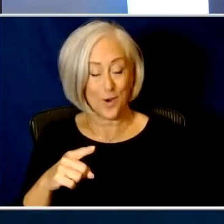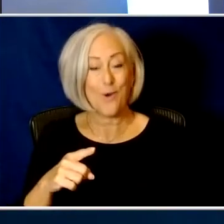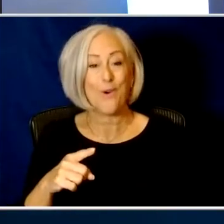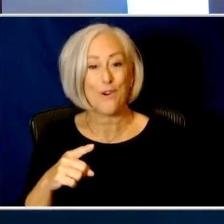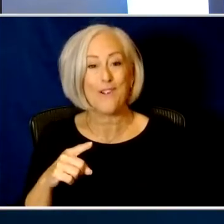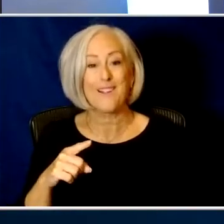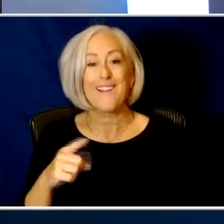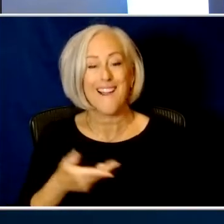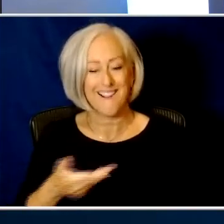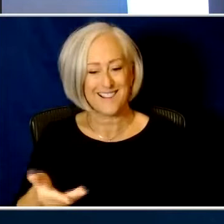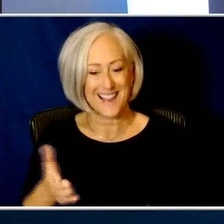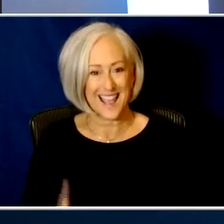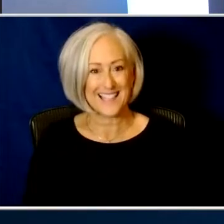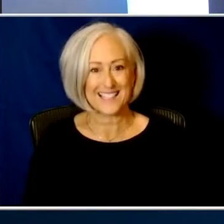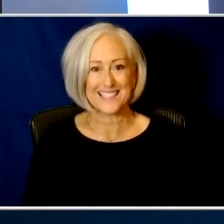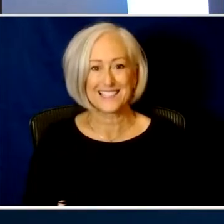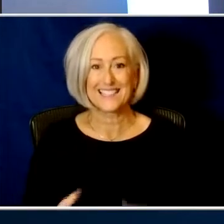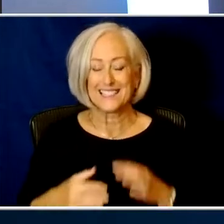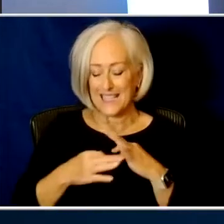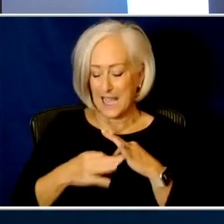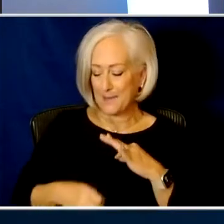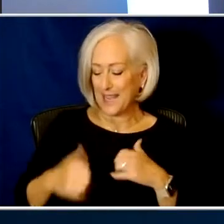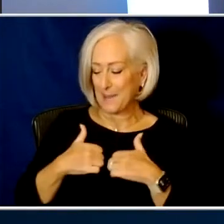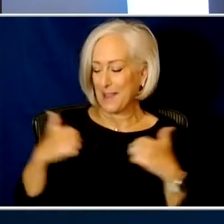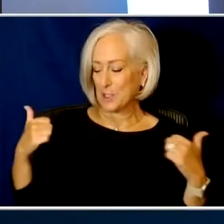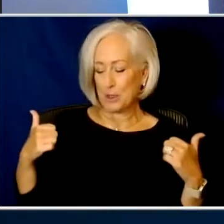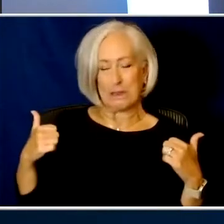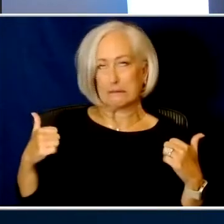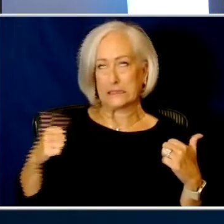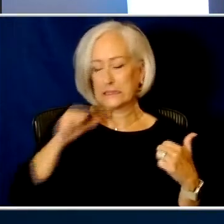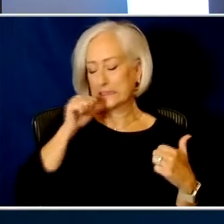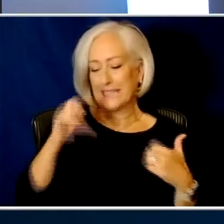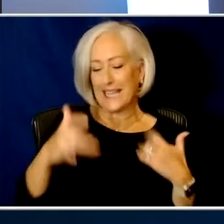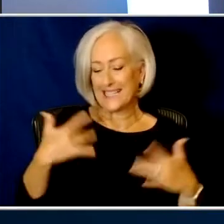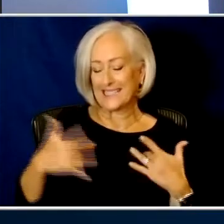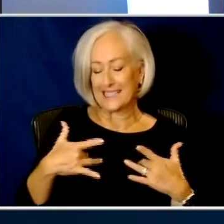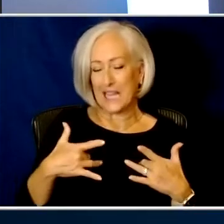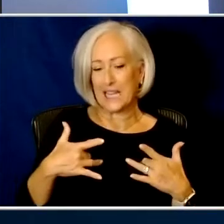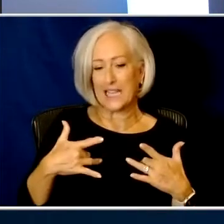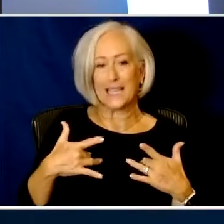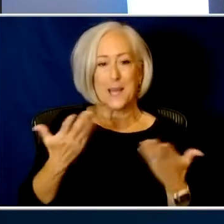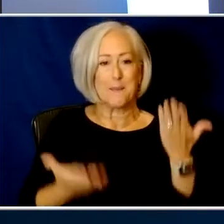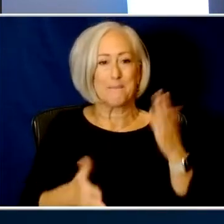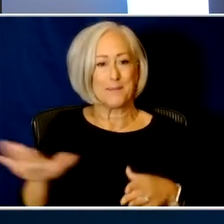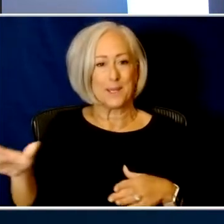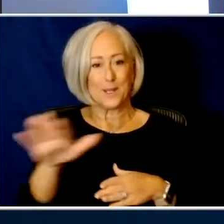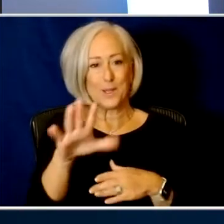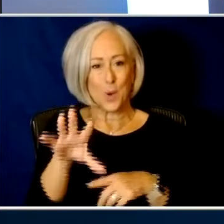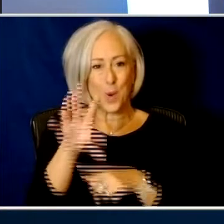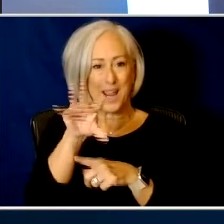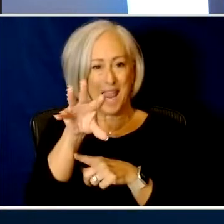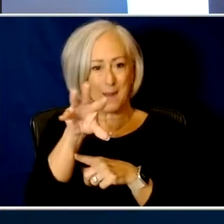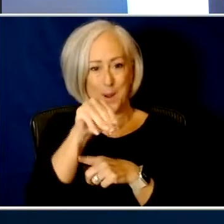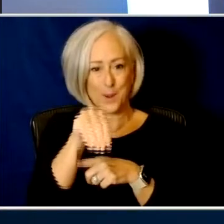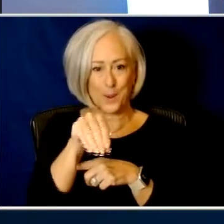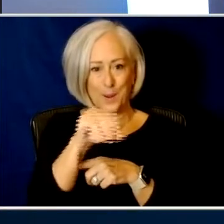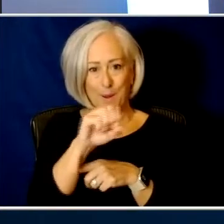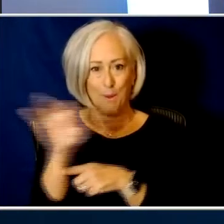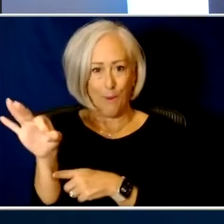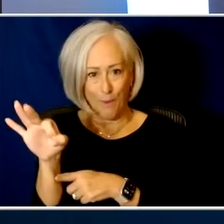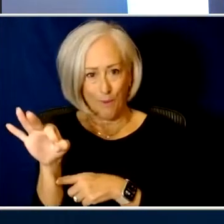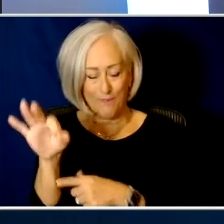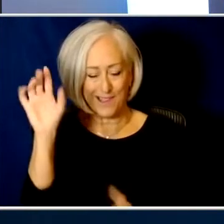Oh gosh. That's not a okay. thrill, trust me, people. We're If I all were you, I'd watching. turn your cameras off on your show, turn down the color, turn down the whatever,